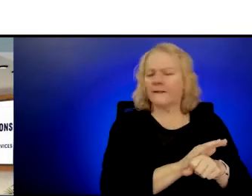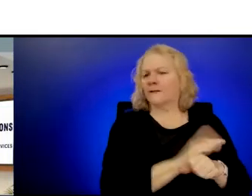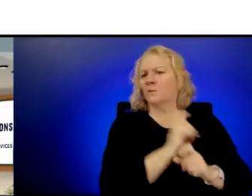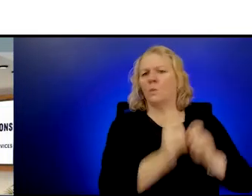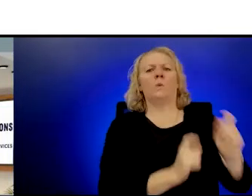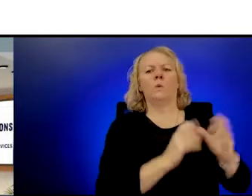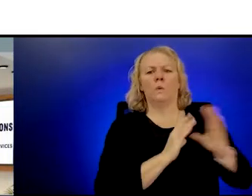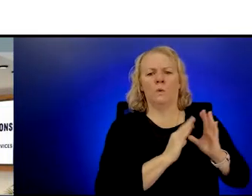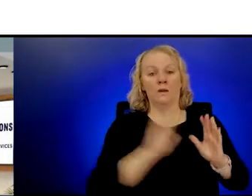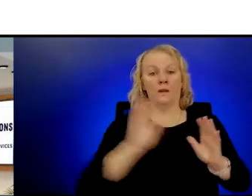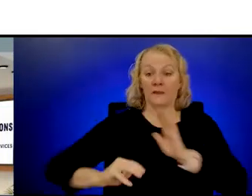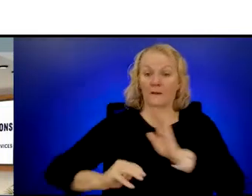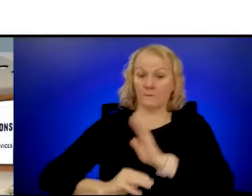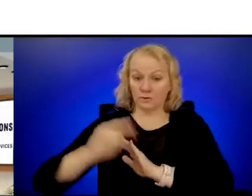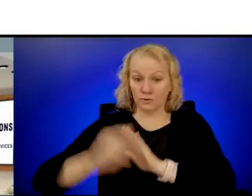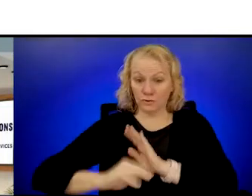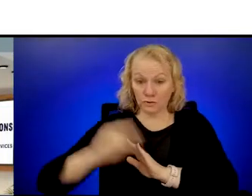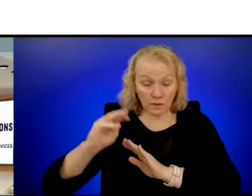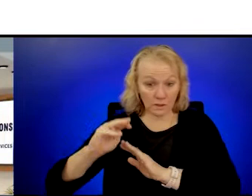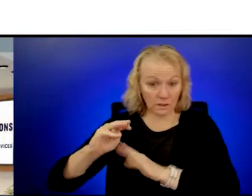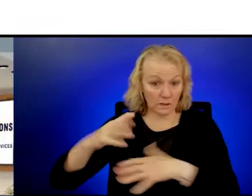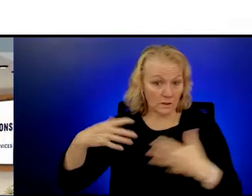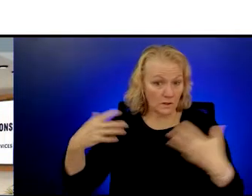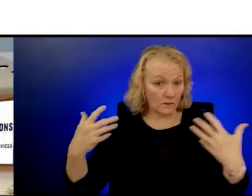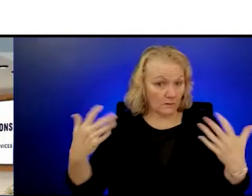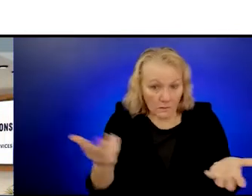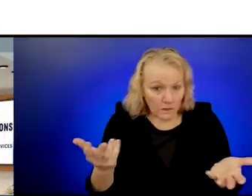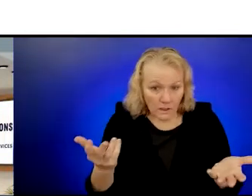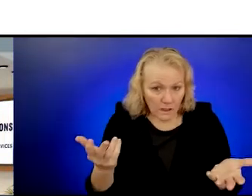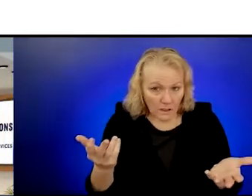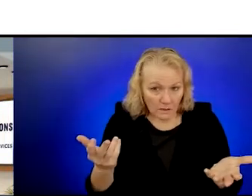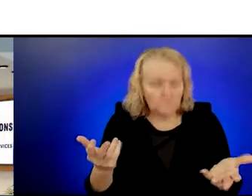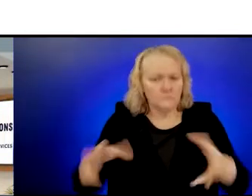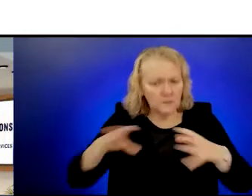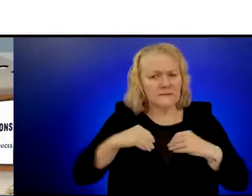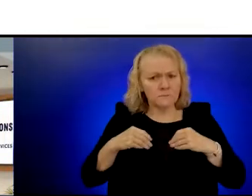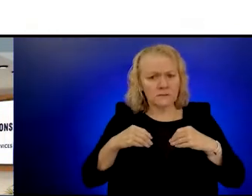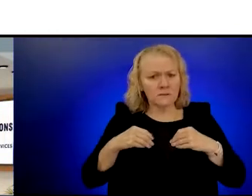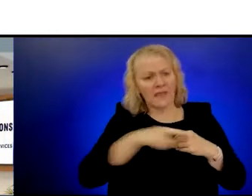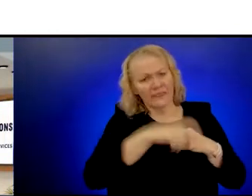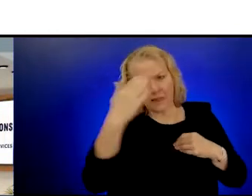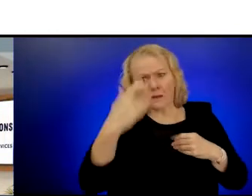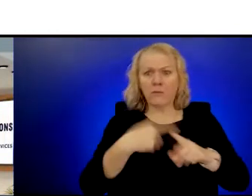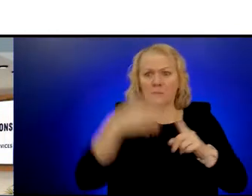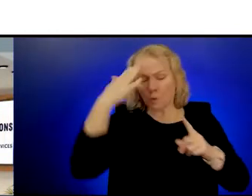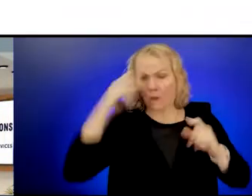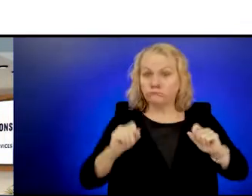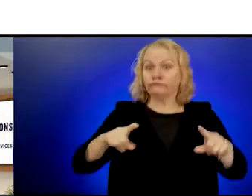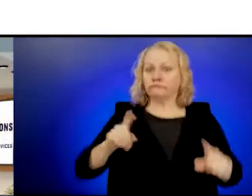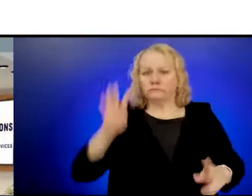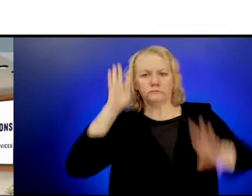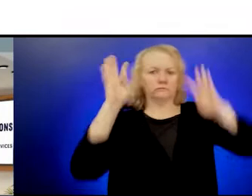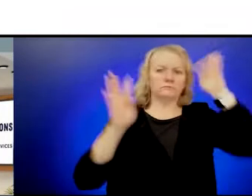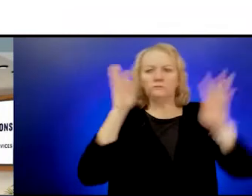Their maturity about them that comes with acceptance, and they know how to improvise. Whatever